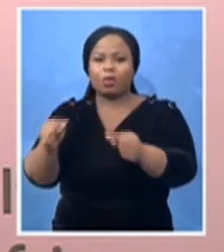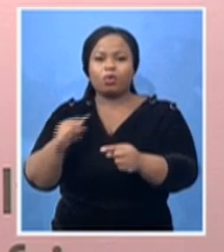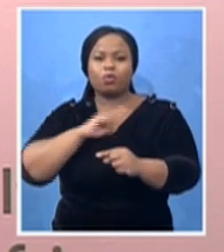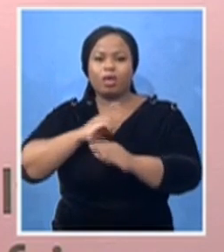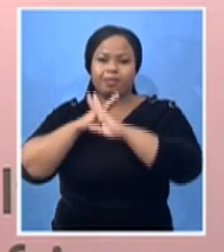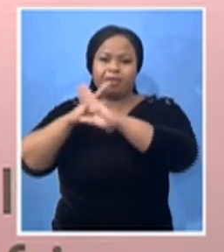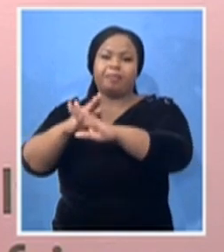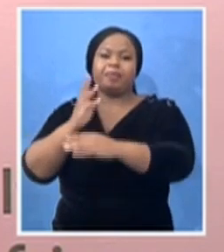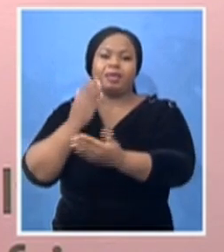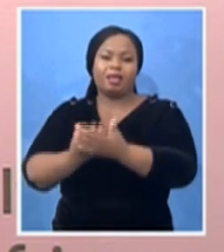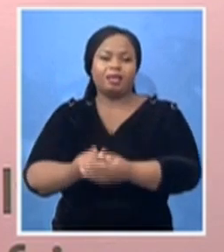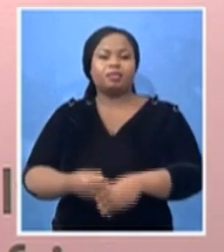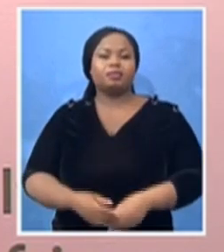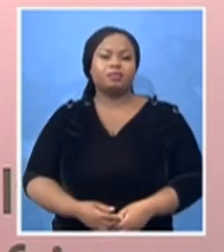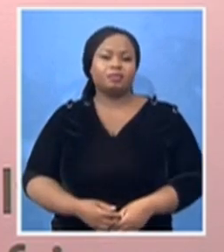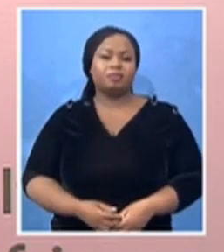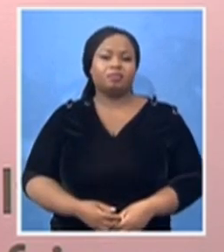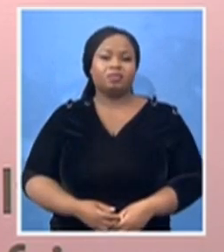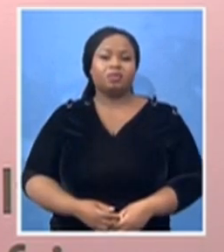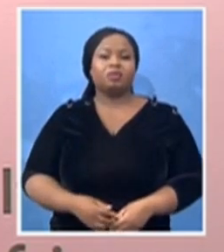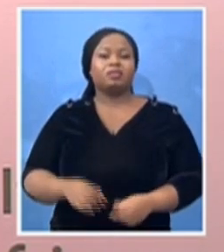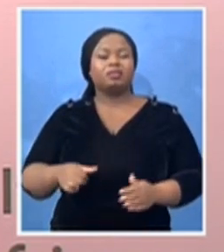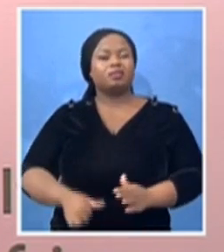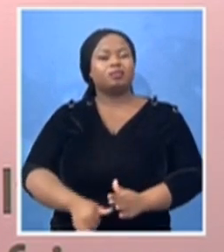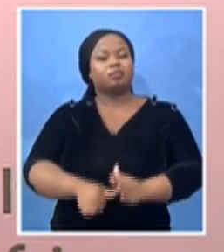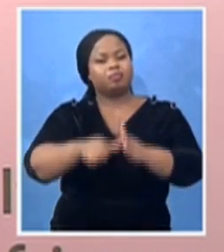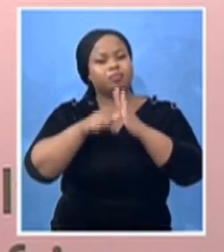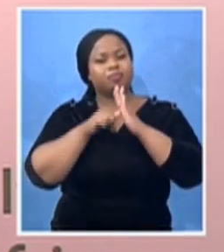very important for us to say to our people,